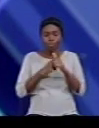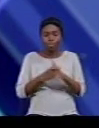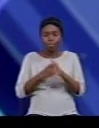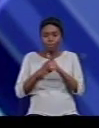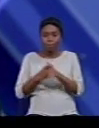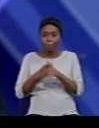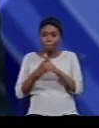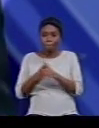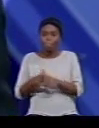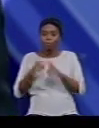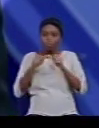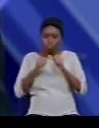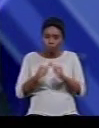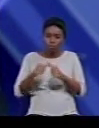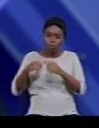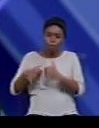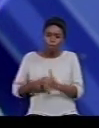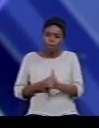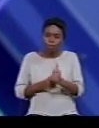Keep following.